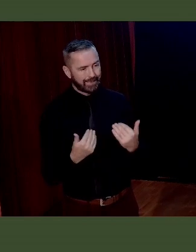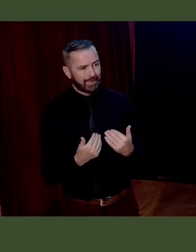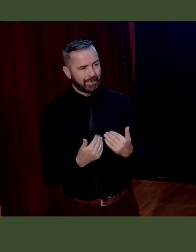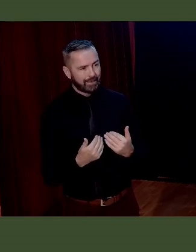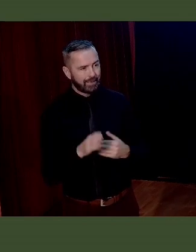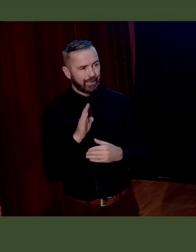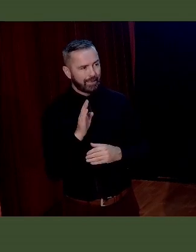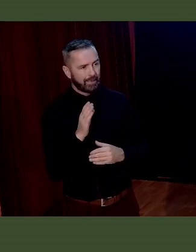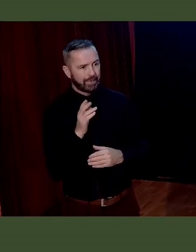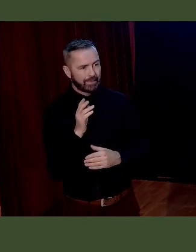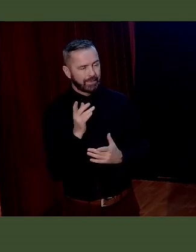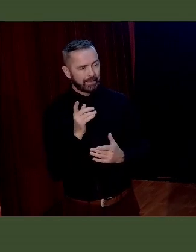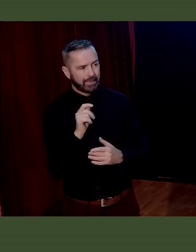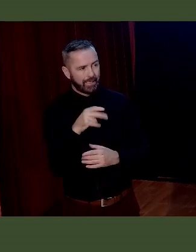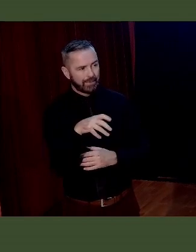tenants.